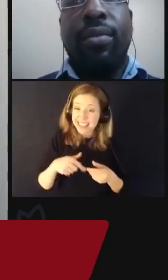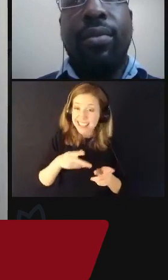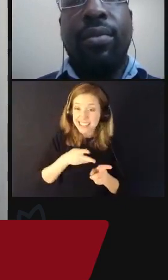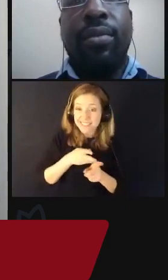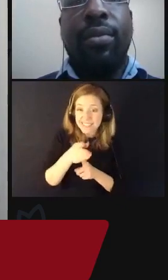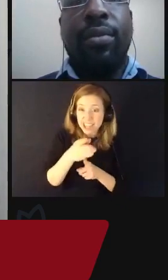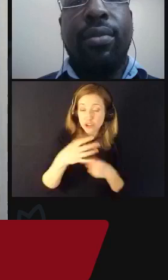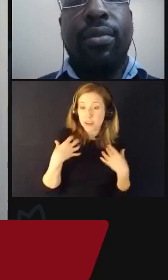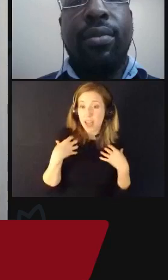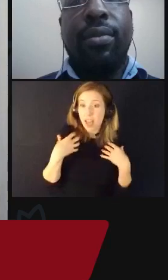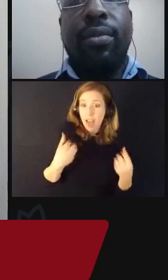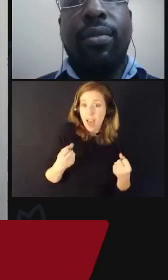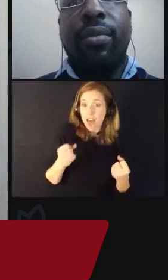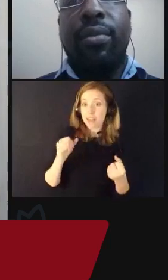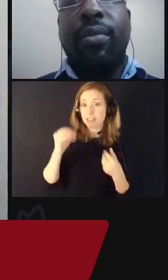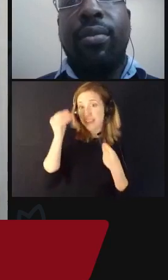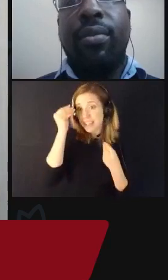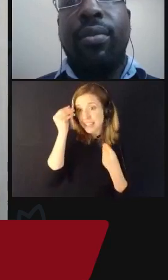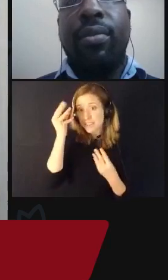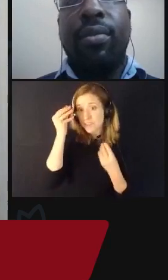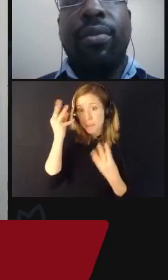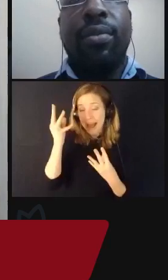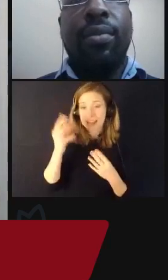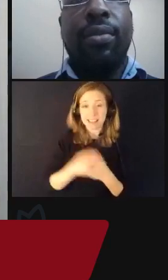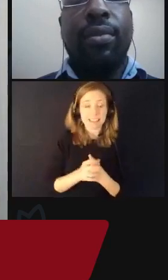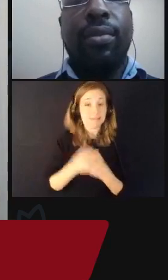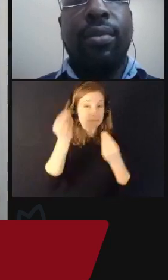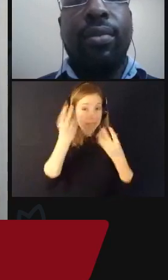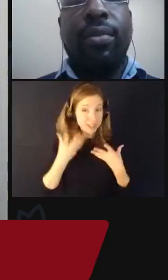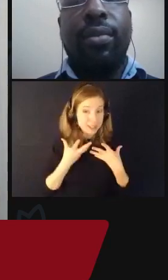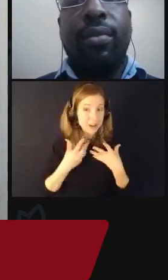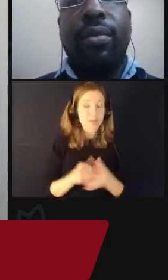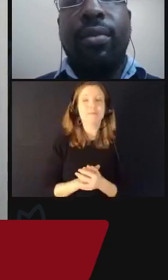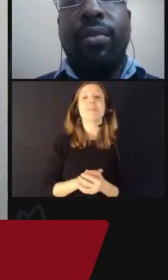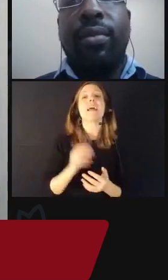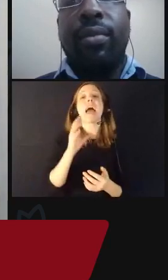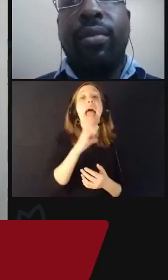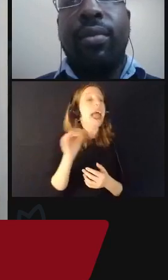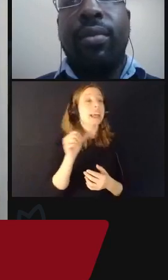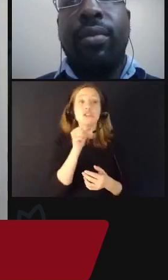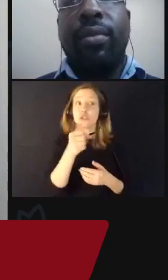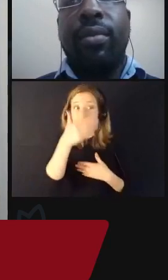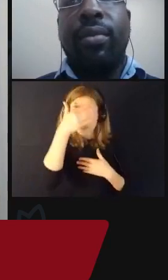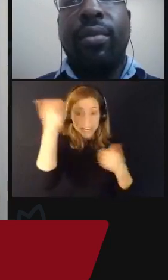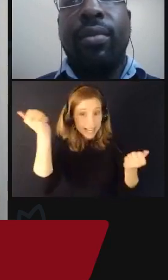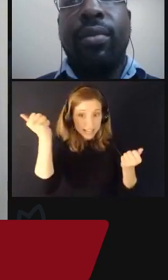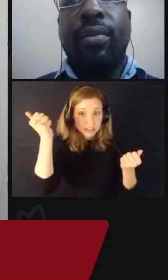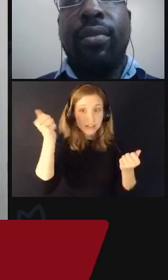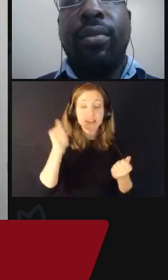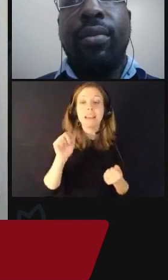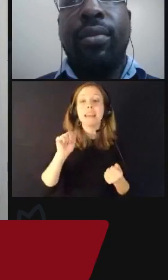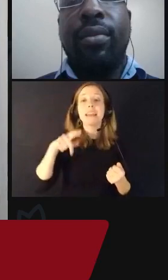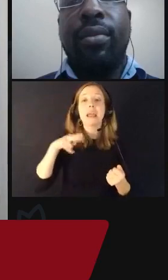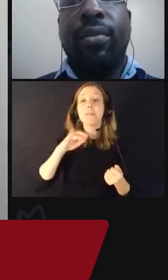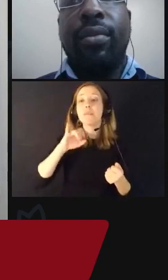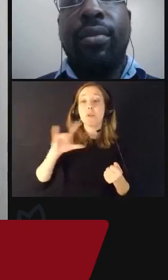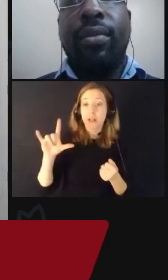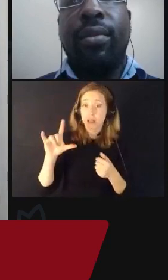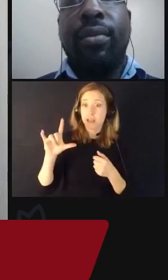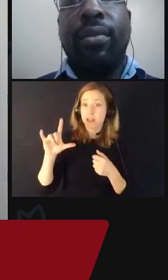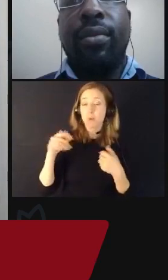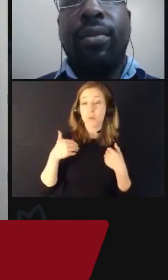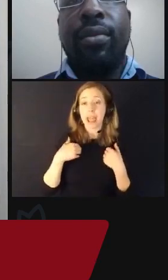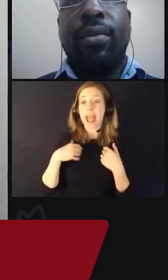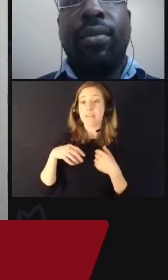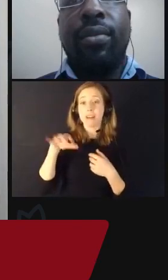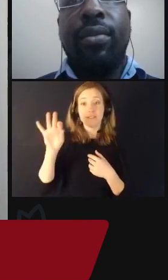do not forget that we're going to have the April edition of our Facebook Live. So do not forget, stay tuned for